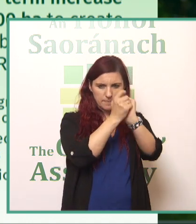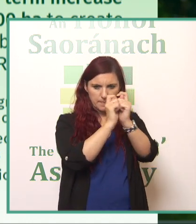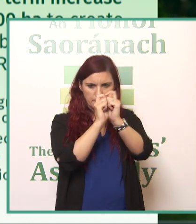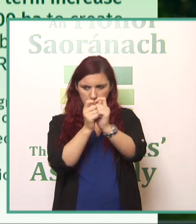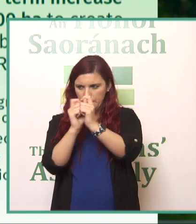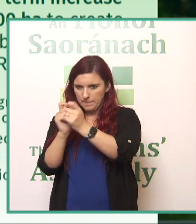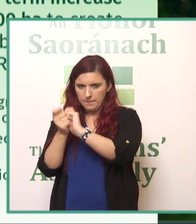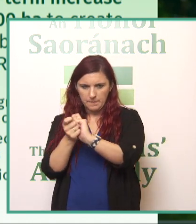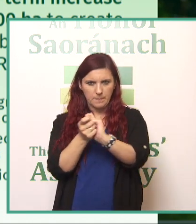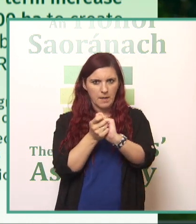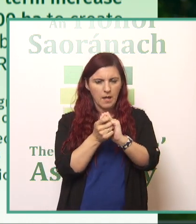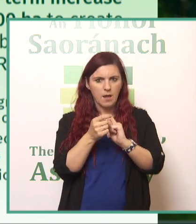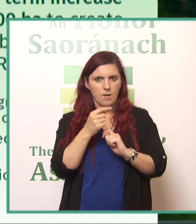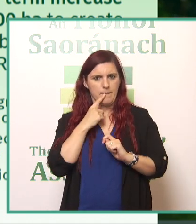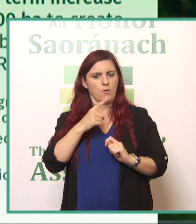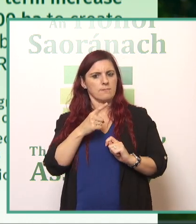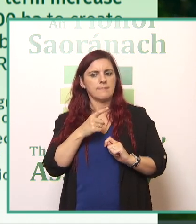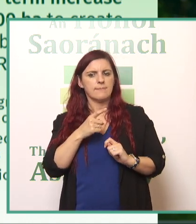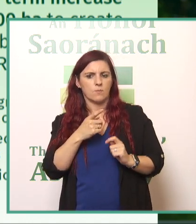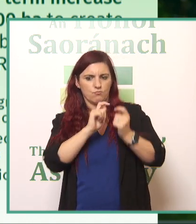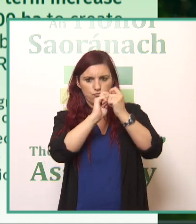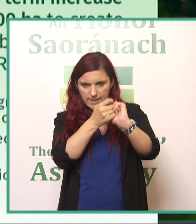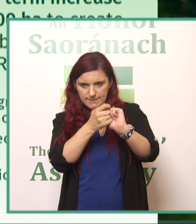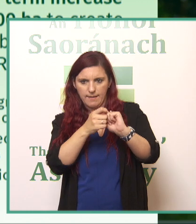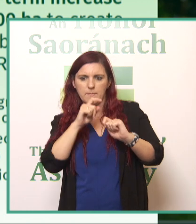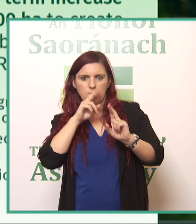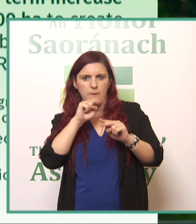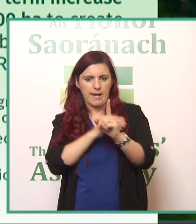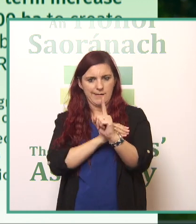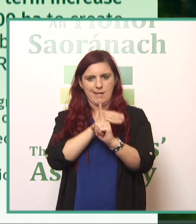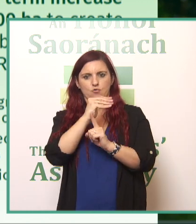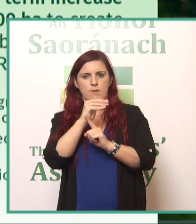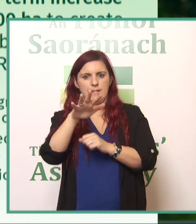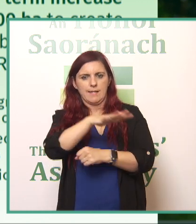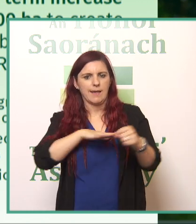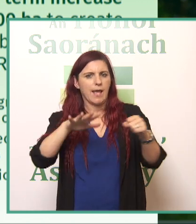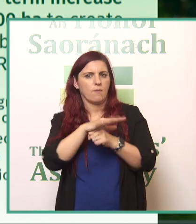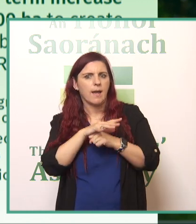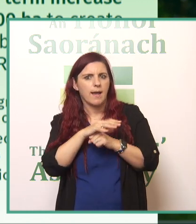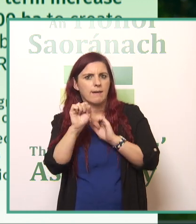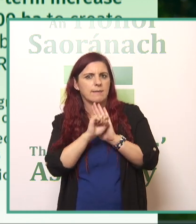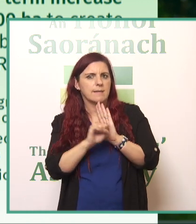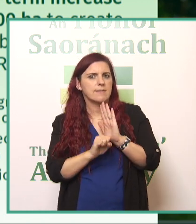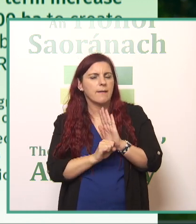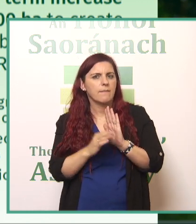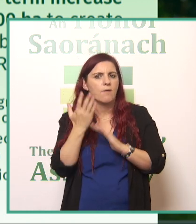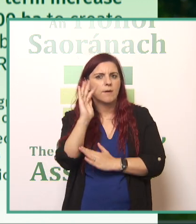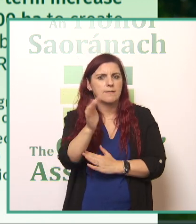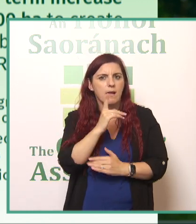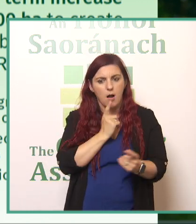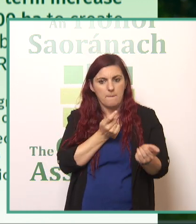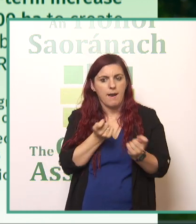redesigned, and through this redesign, we can actually increase the area in the state forests that are managed primarily for